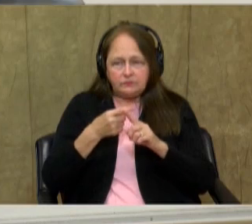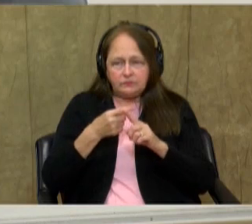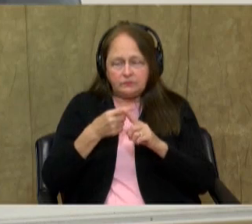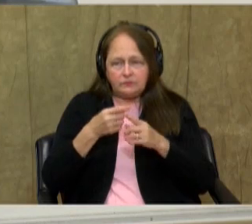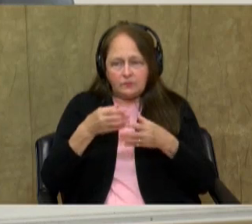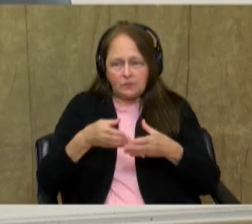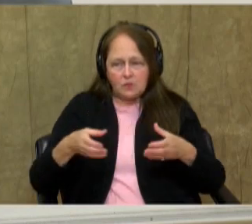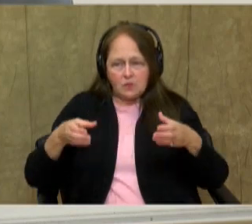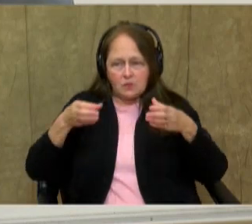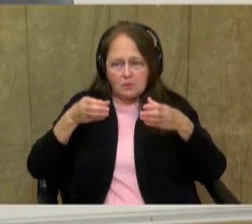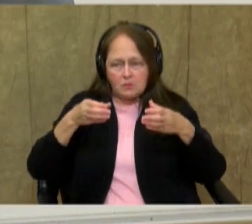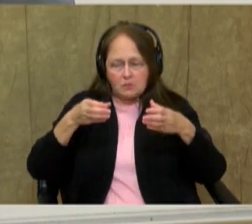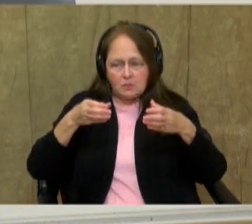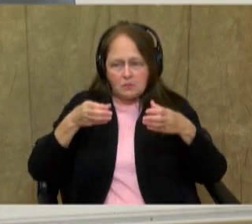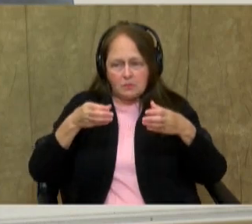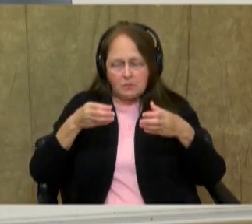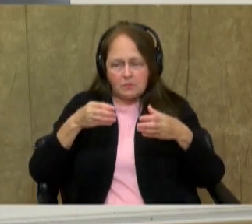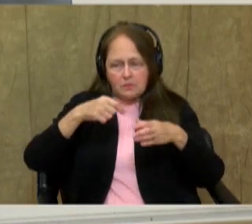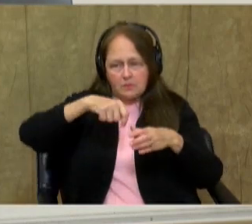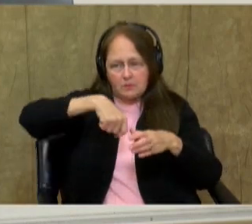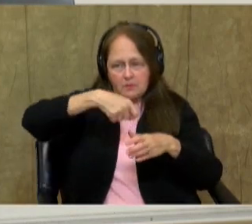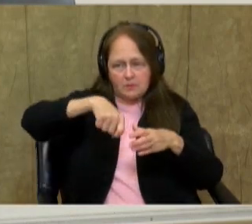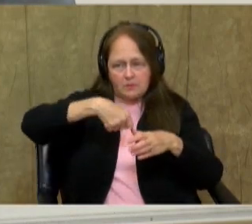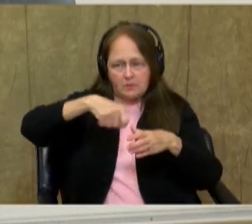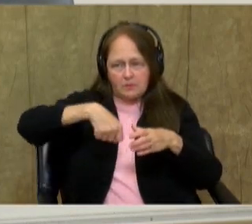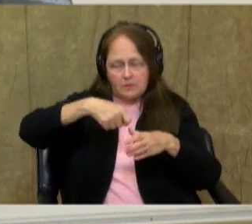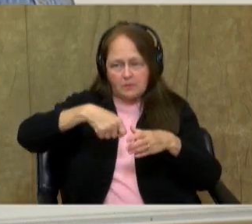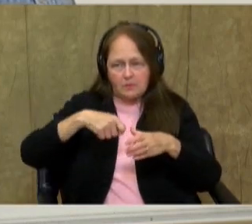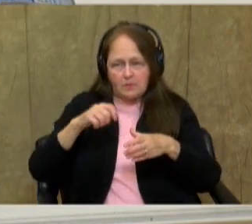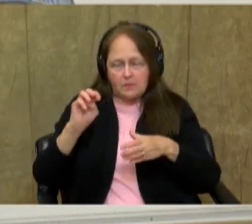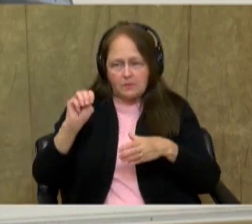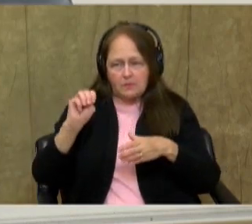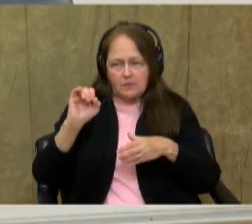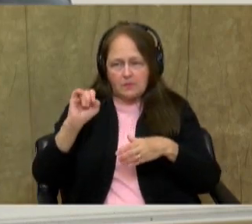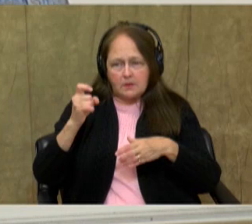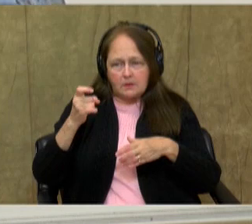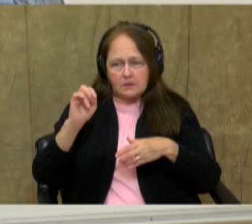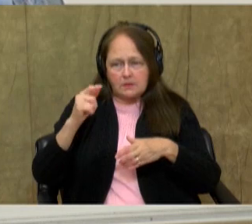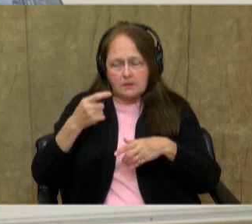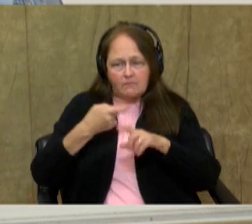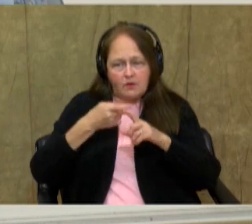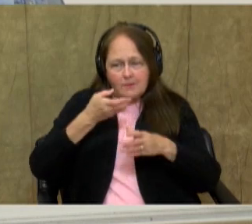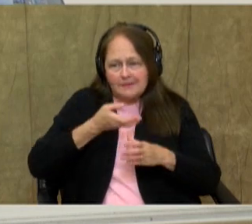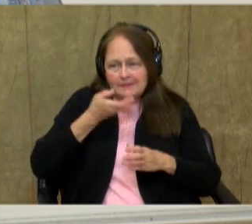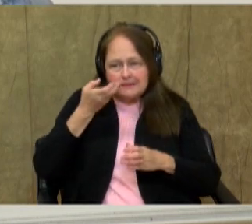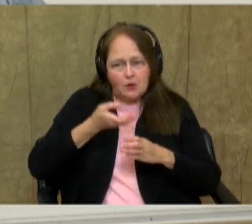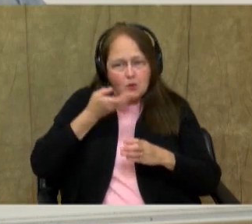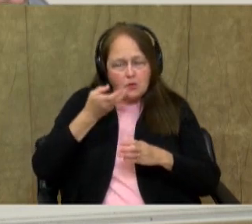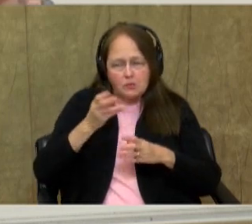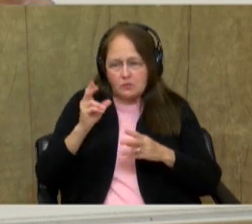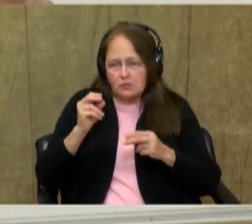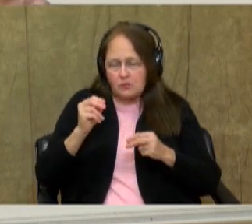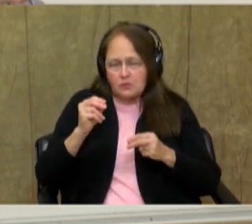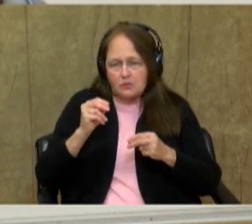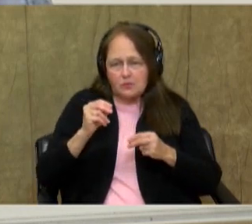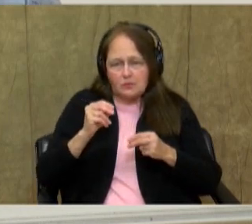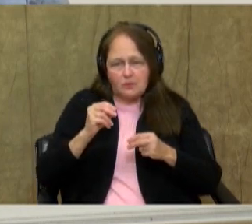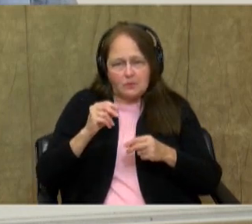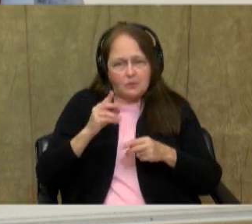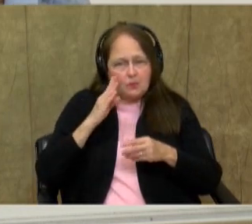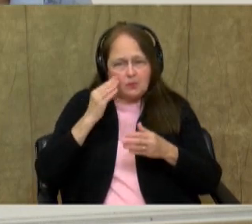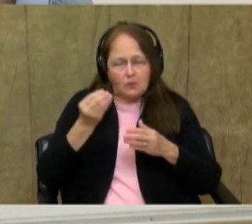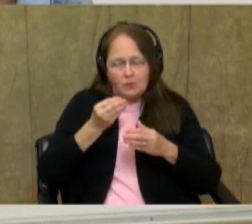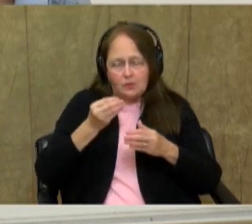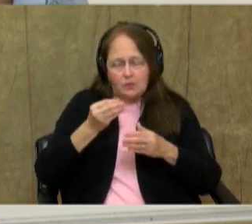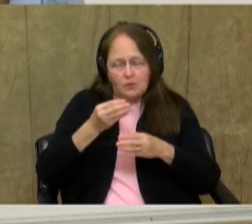What about this mixing bowl? It's not a regular bowl. This is not a bowl that you would eat cereal out of. And we definitely wouldn't use